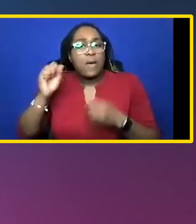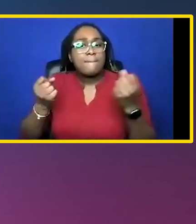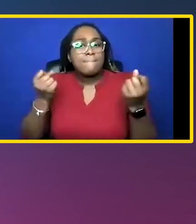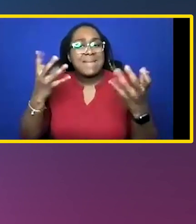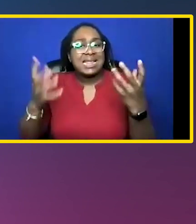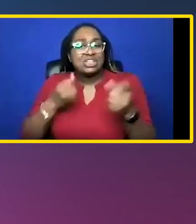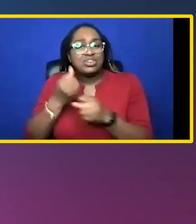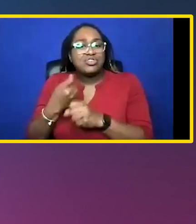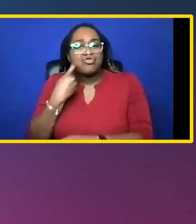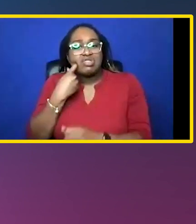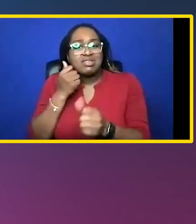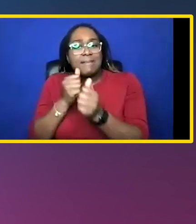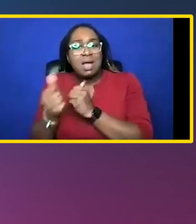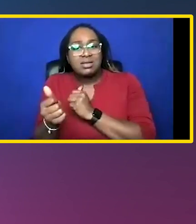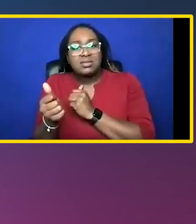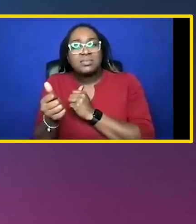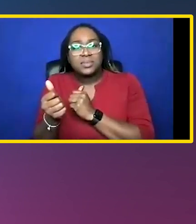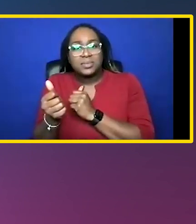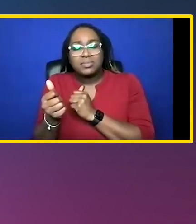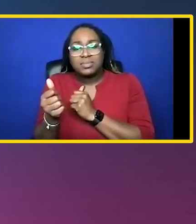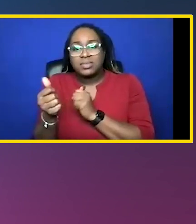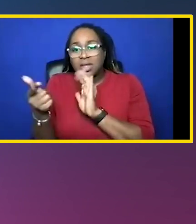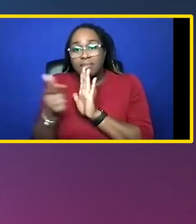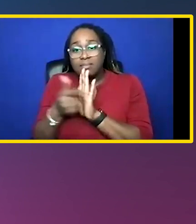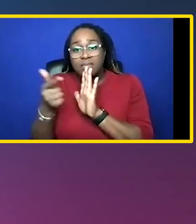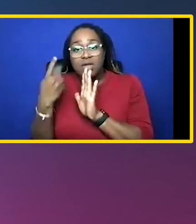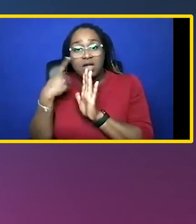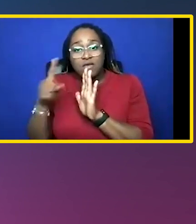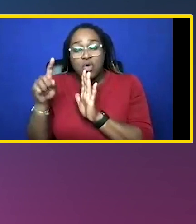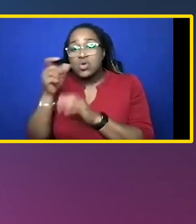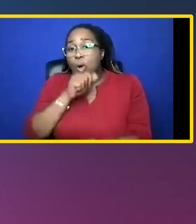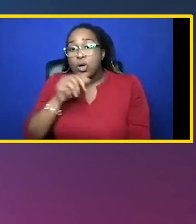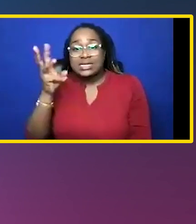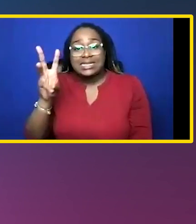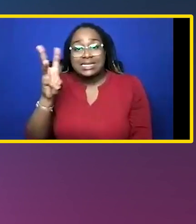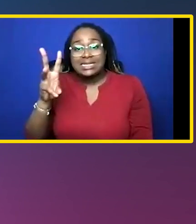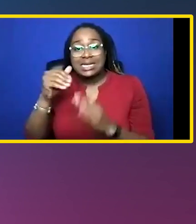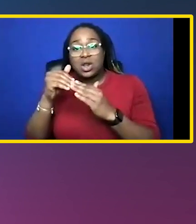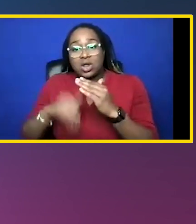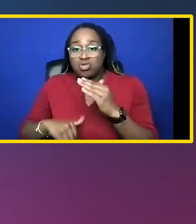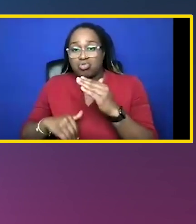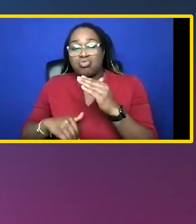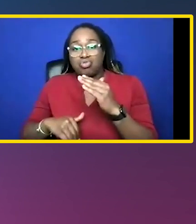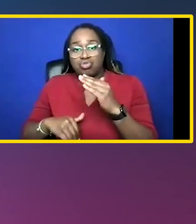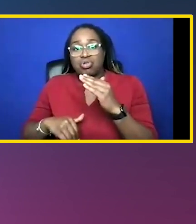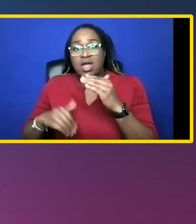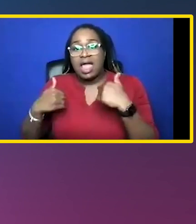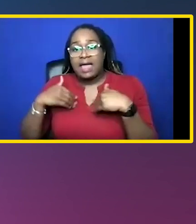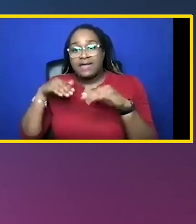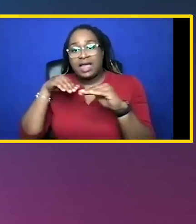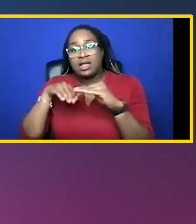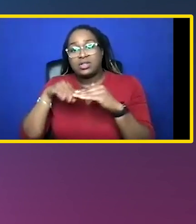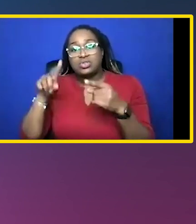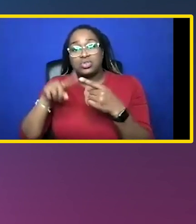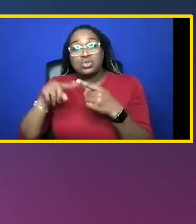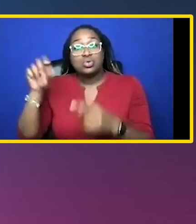they just recently passed a ban for 16-year-olds and under and having access to